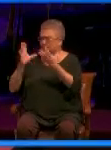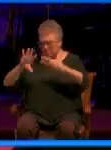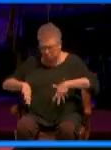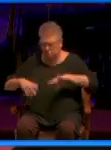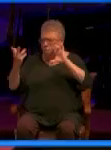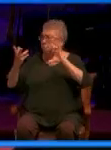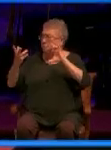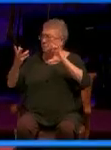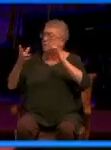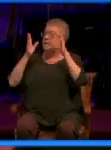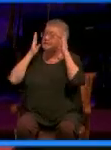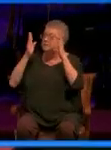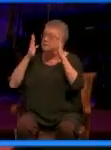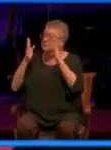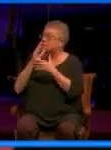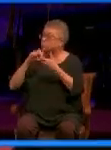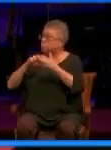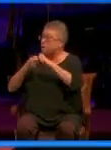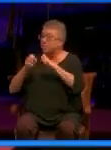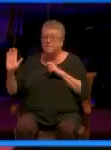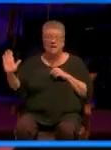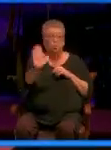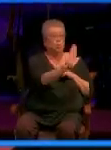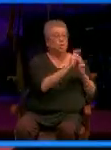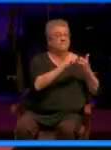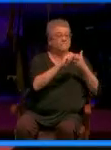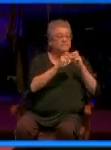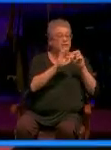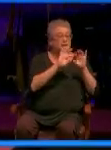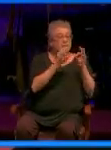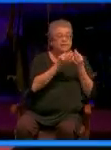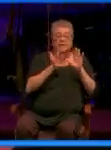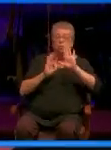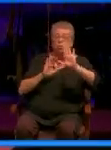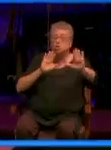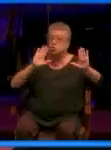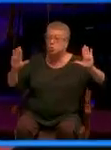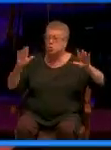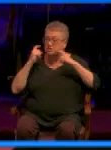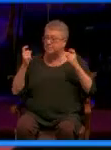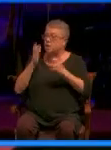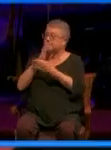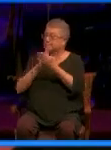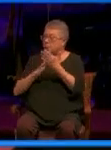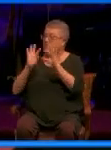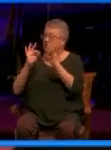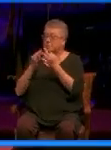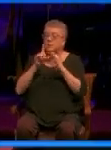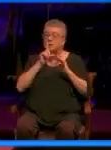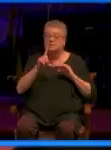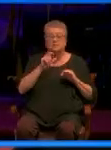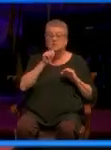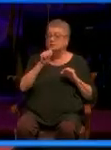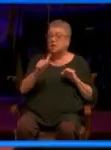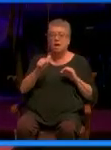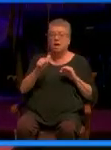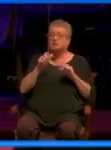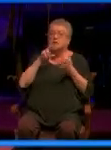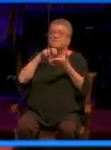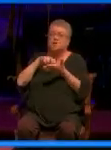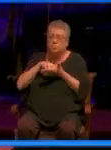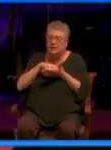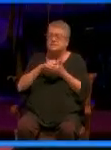now. Part of the problem in your family is your sin. Part of the problem in your family is not falling on your knees